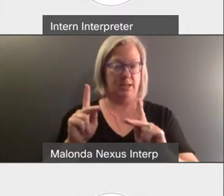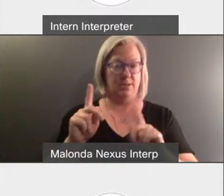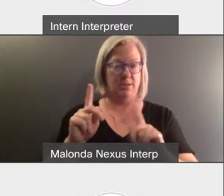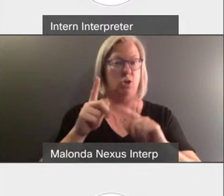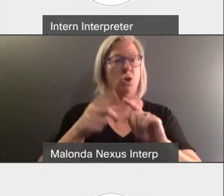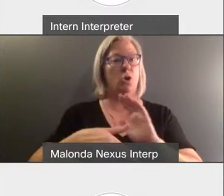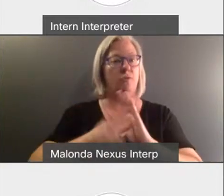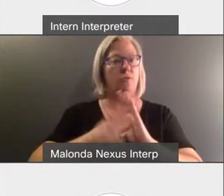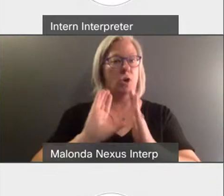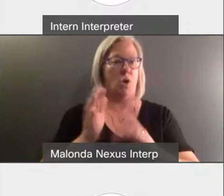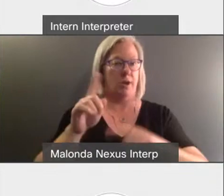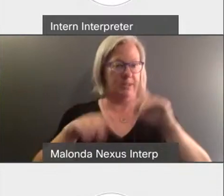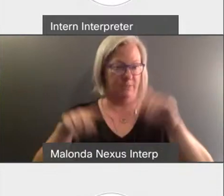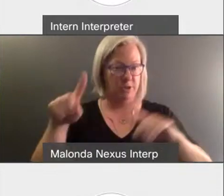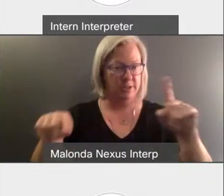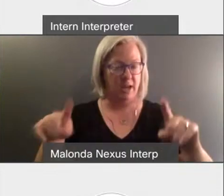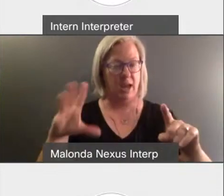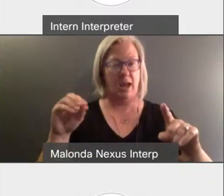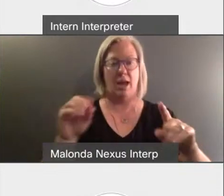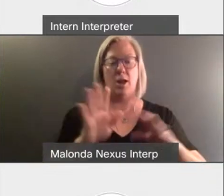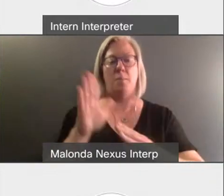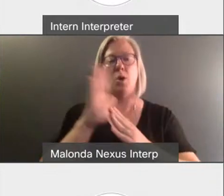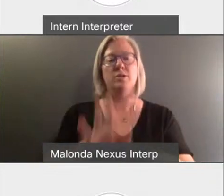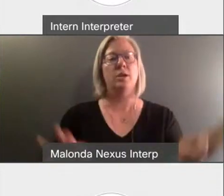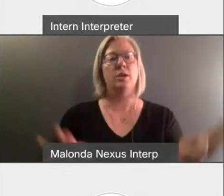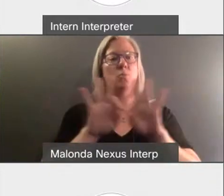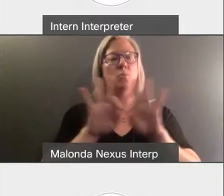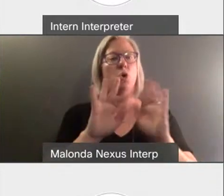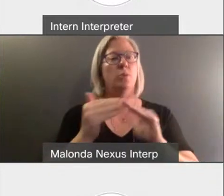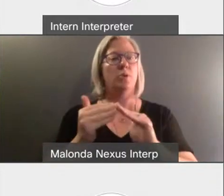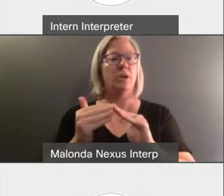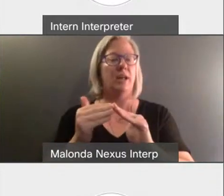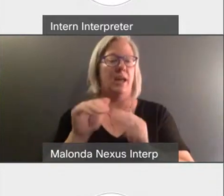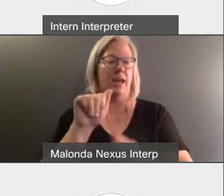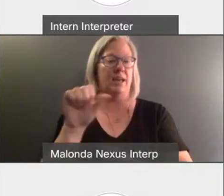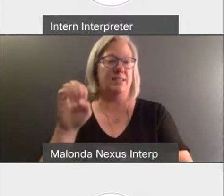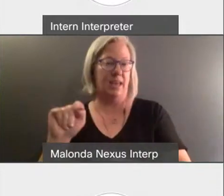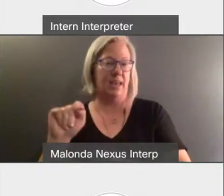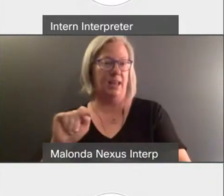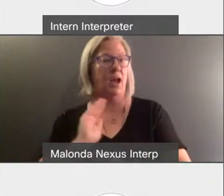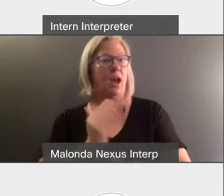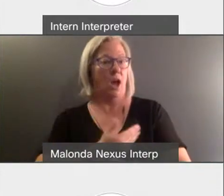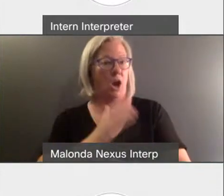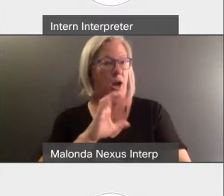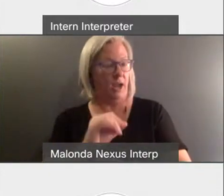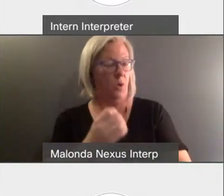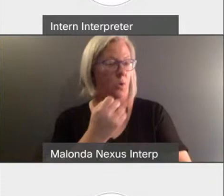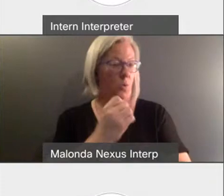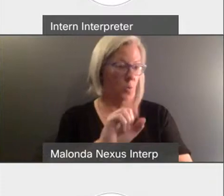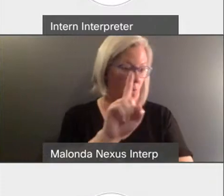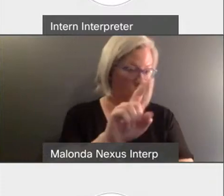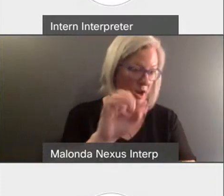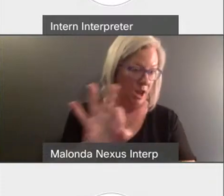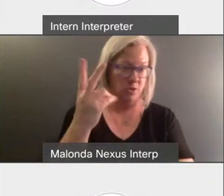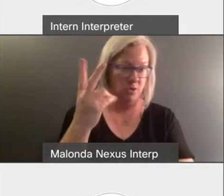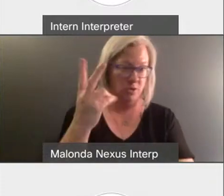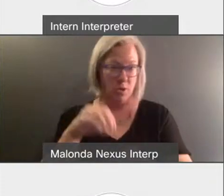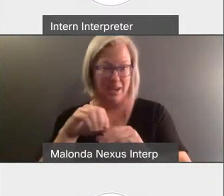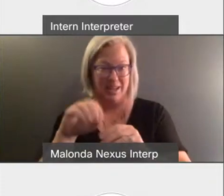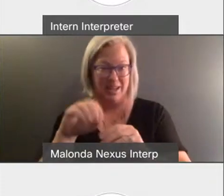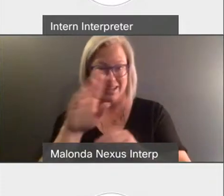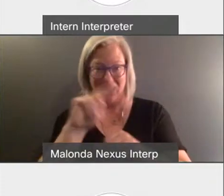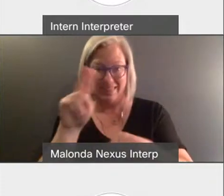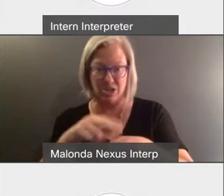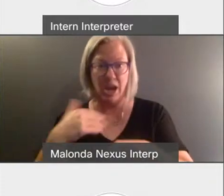most important community asset. Our county is one of 2 in the nation that has no